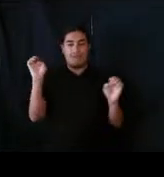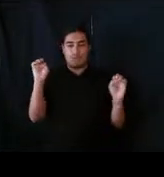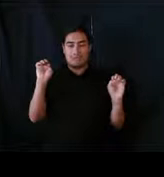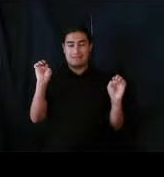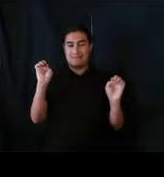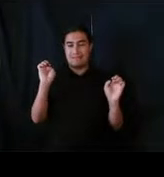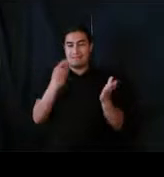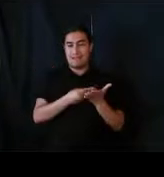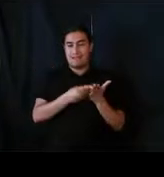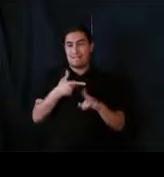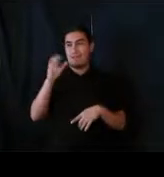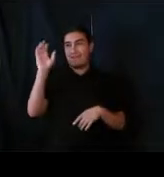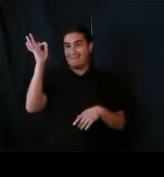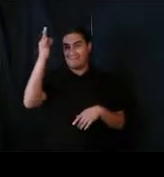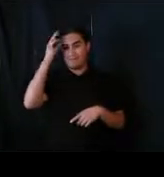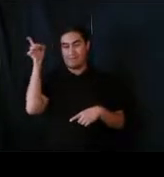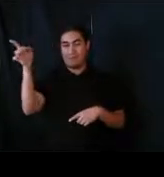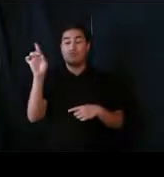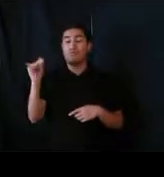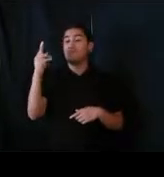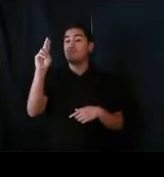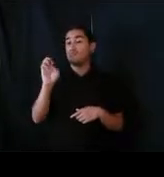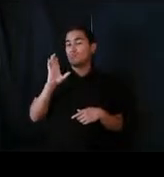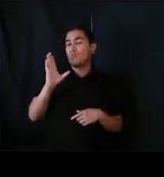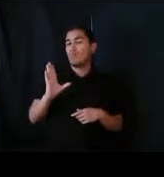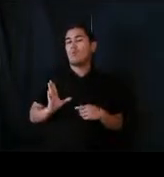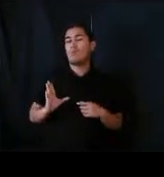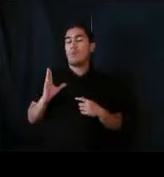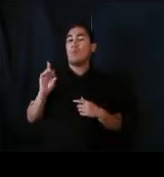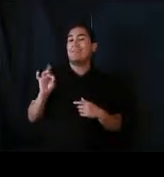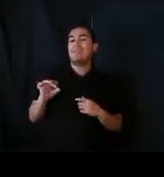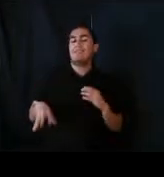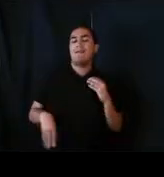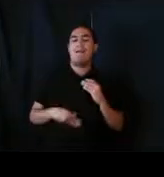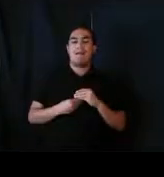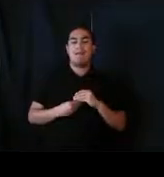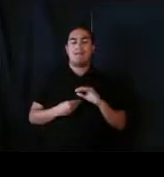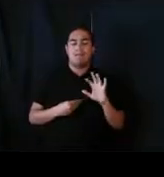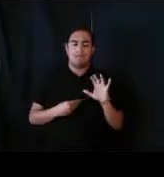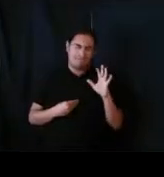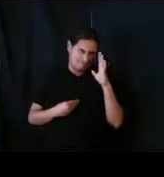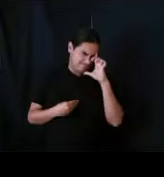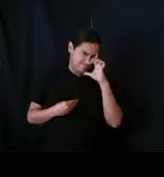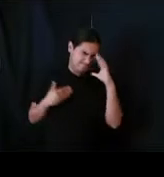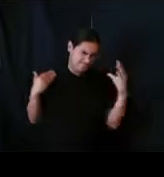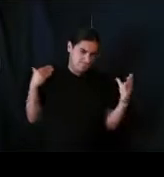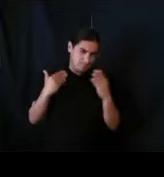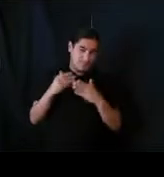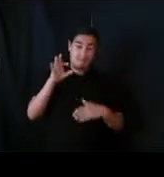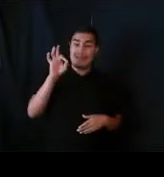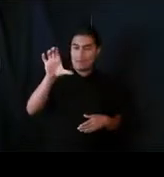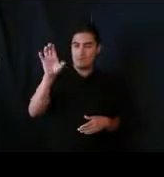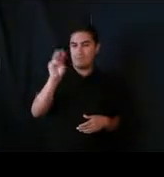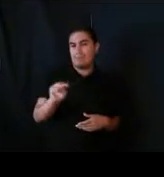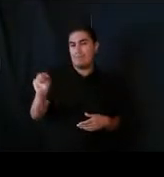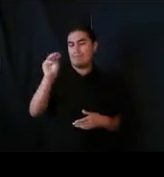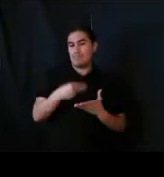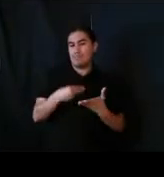feds and then in june we added another um what was it almost 900 million dollars because of